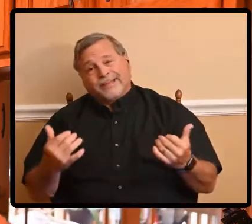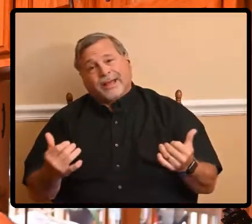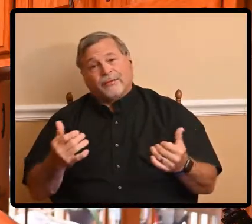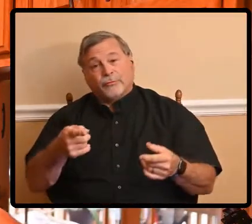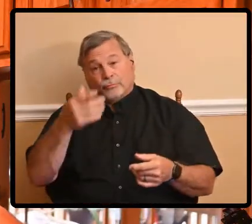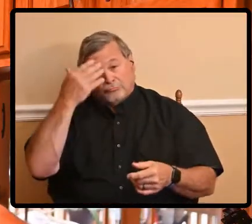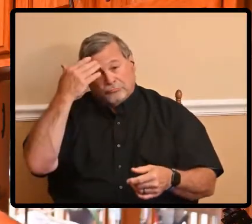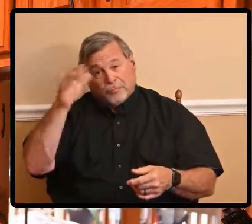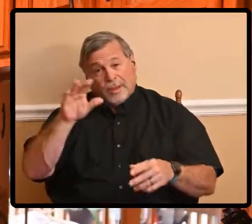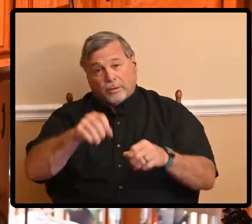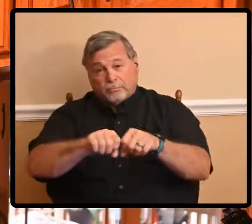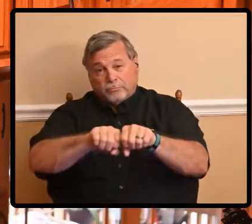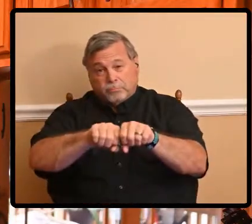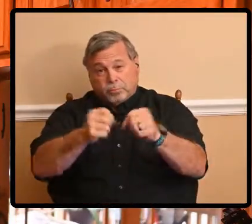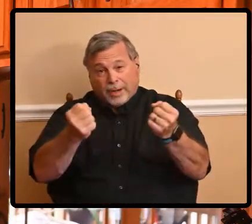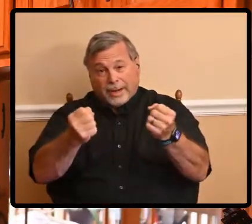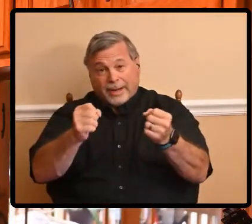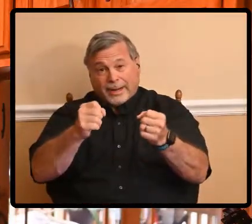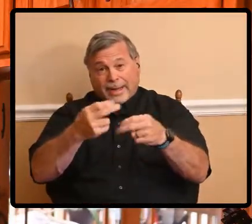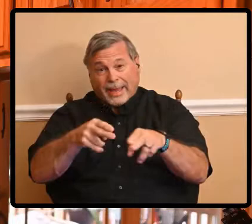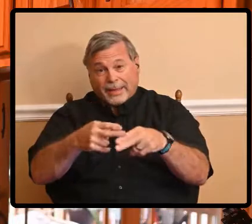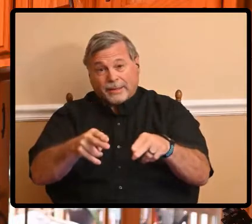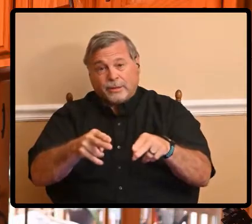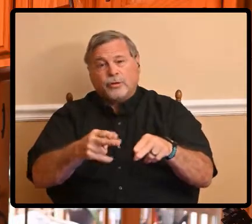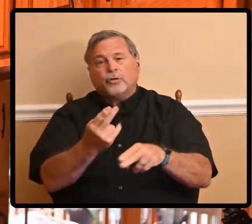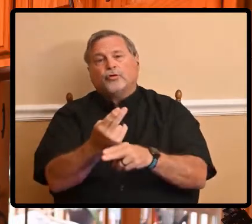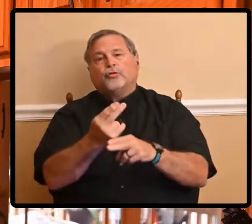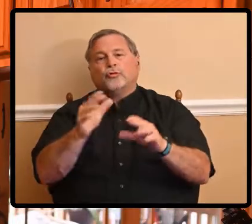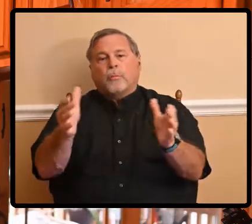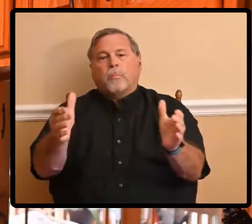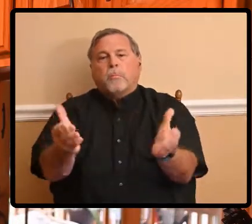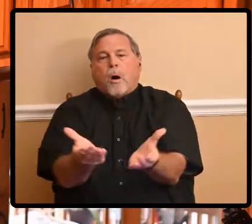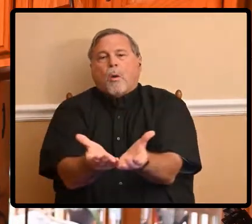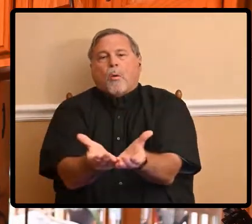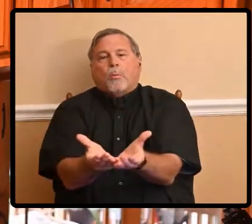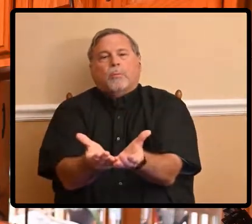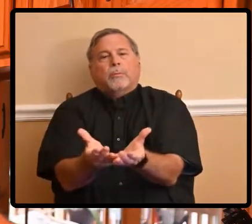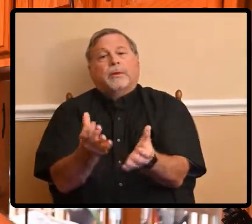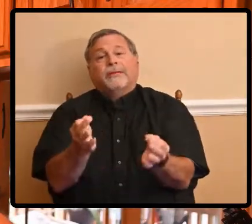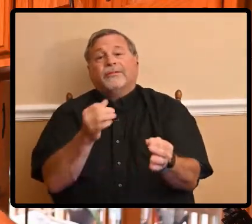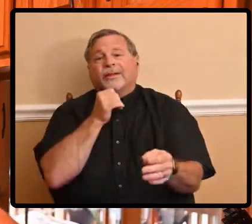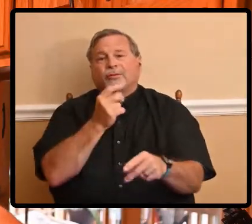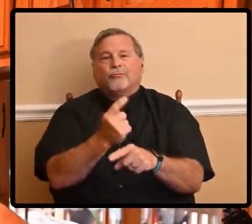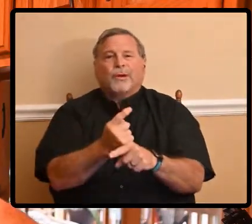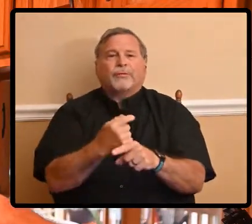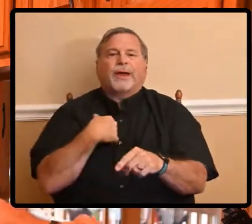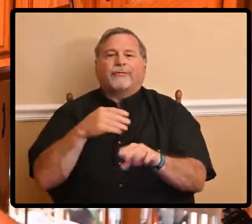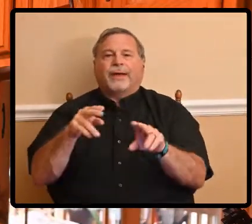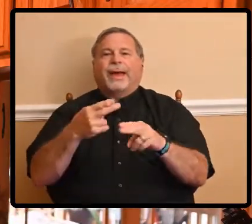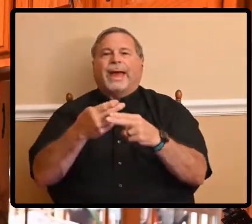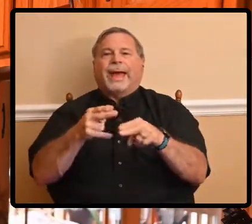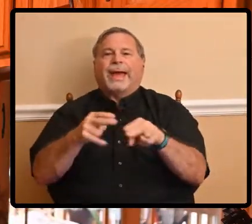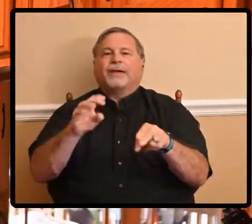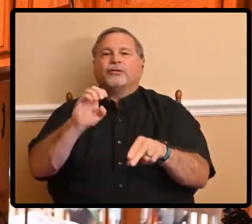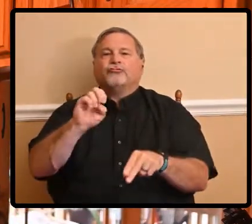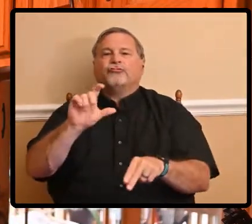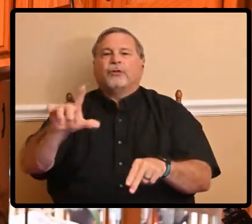Now, if you don't know how to break eggs, do it in a bowl, because if you don't do it right, you'll end up with eggshells